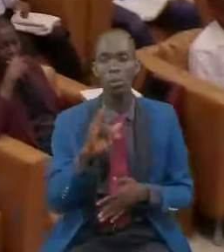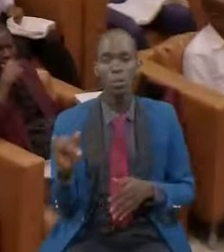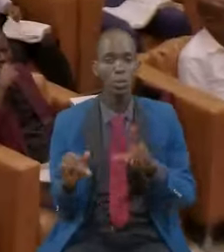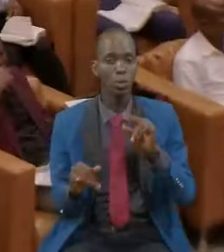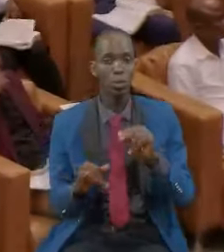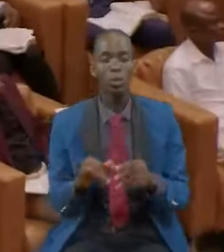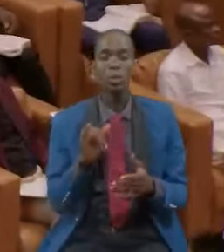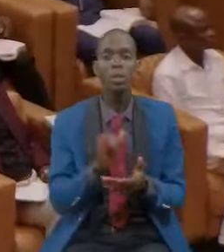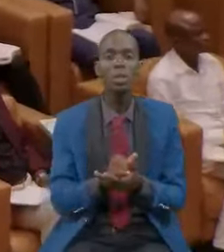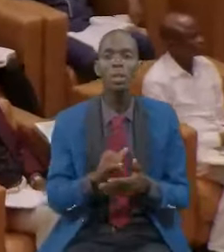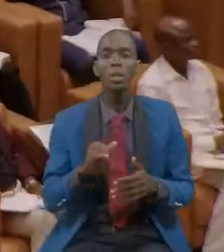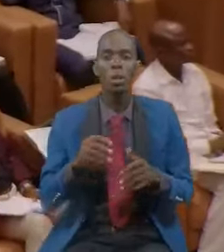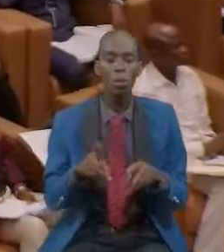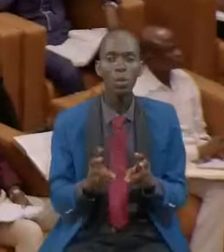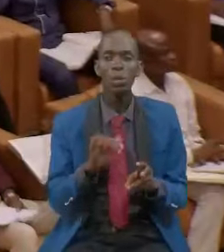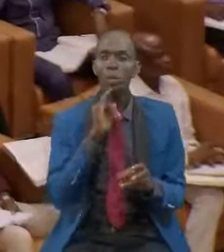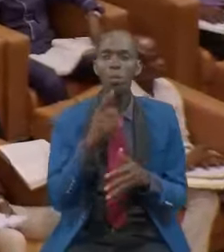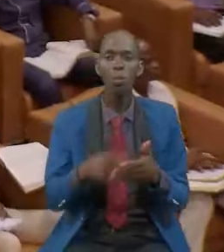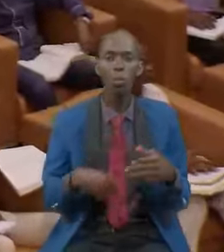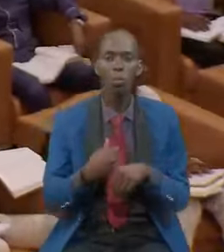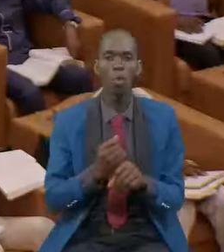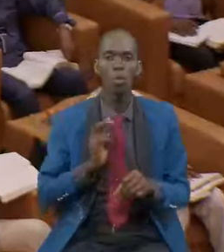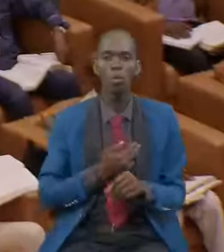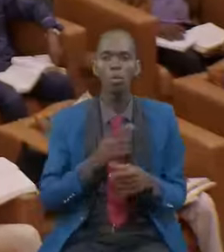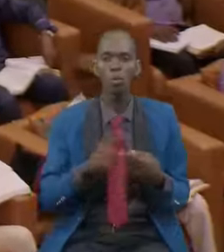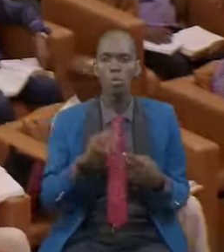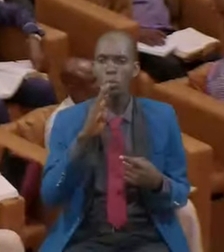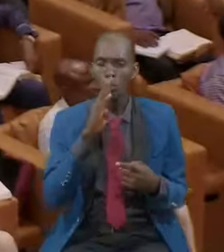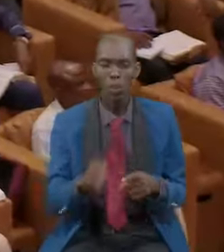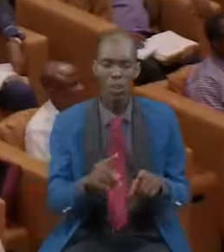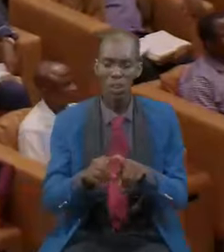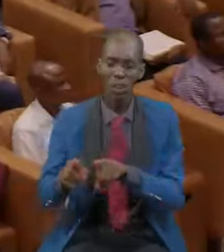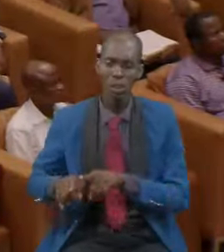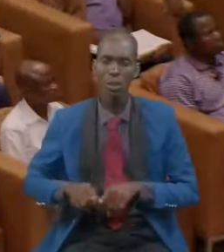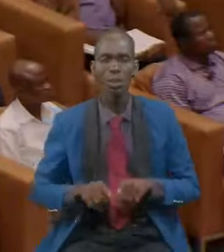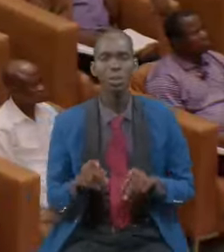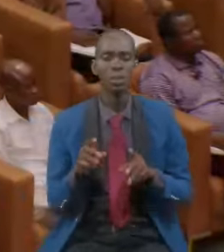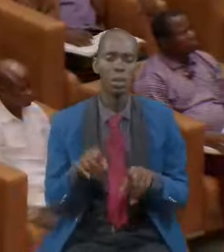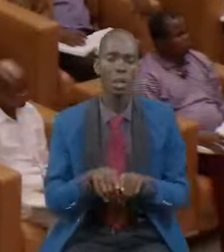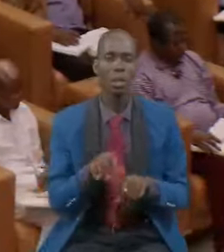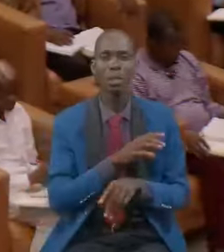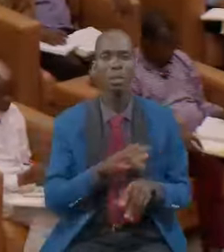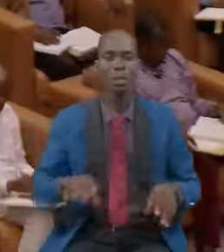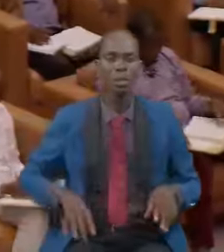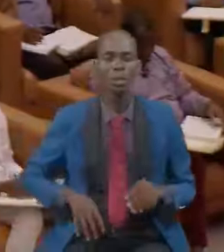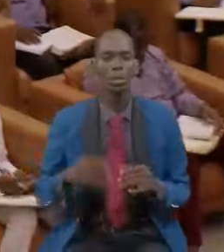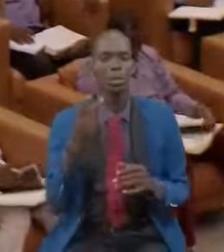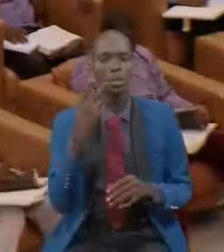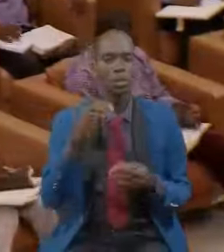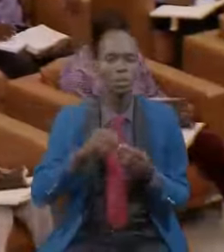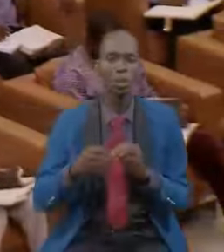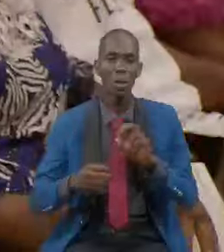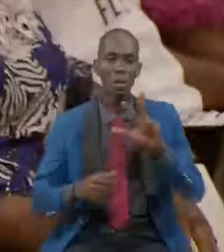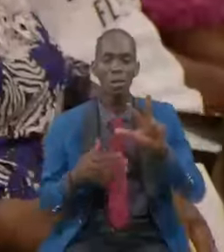us to be invariable, inflexible, like Christ. Look at number three here. Number